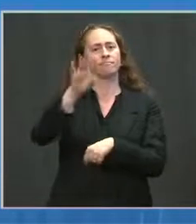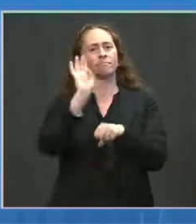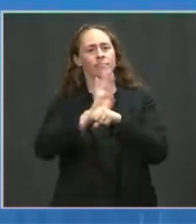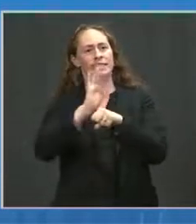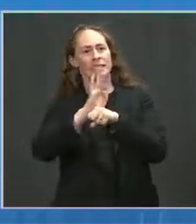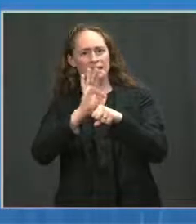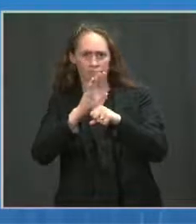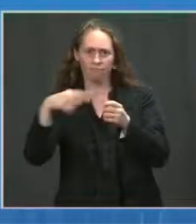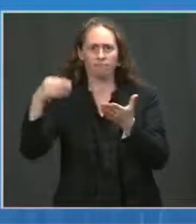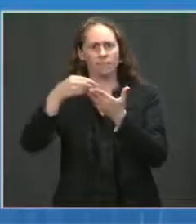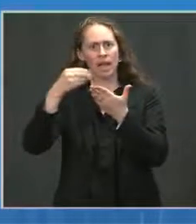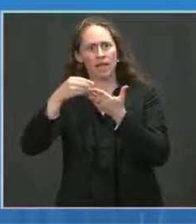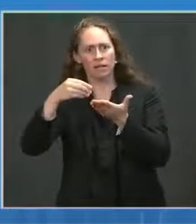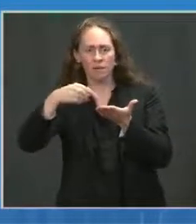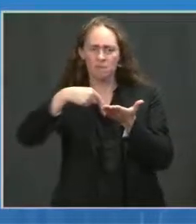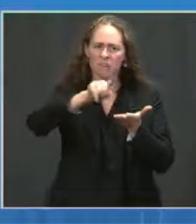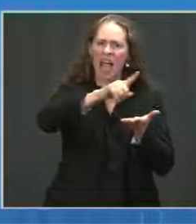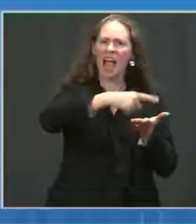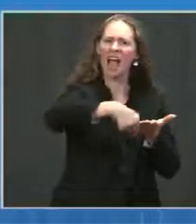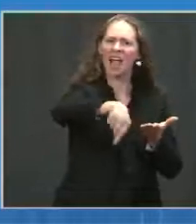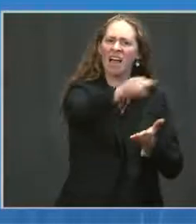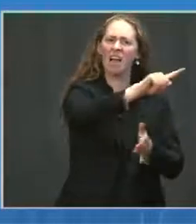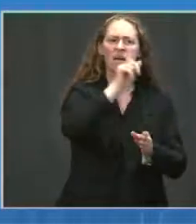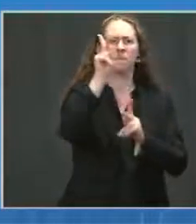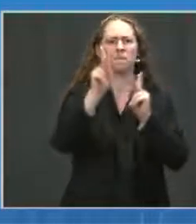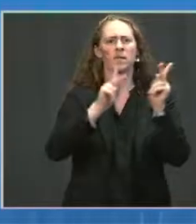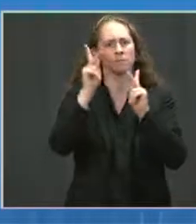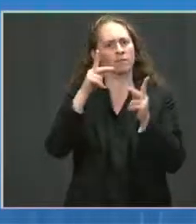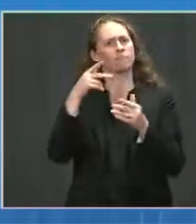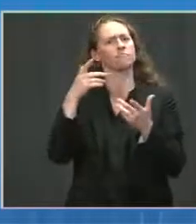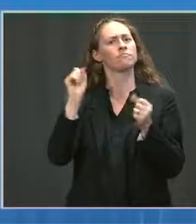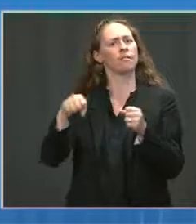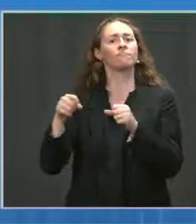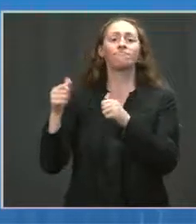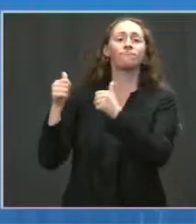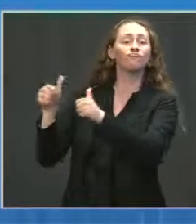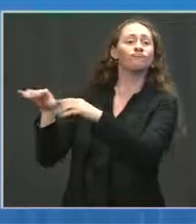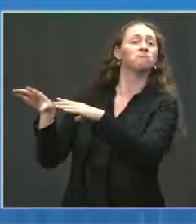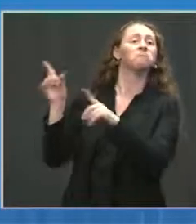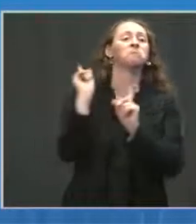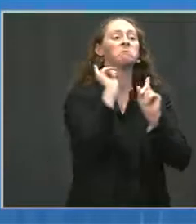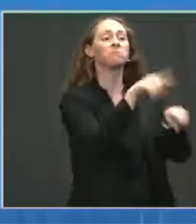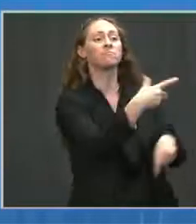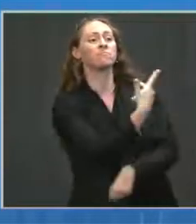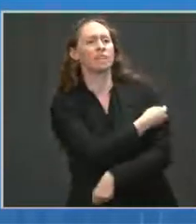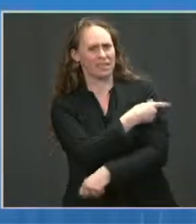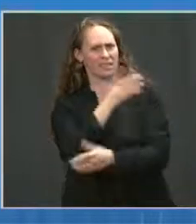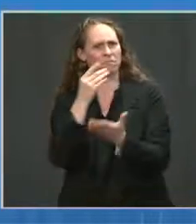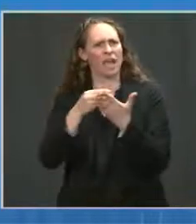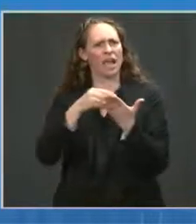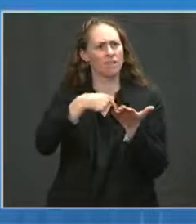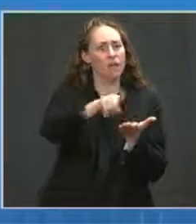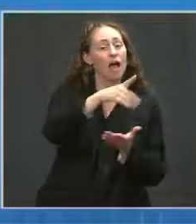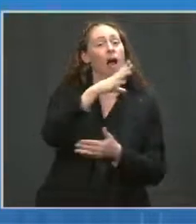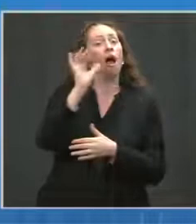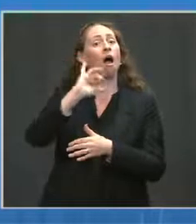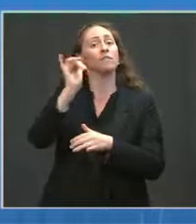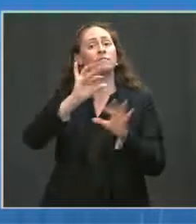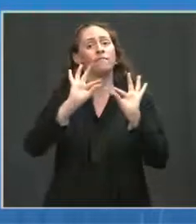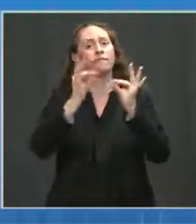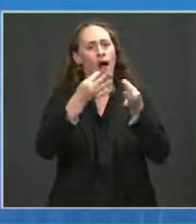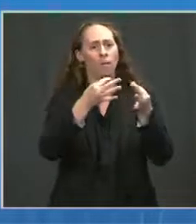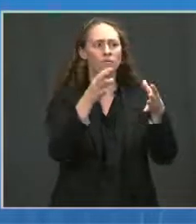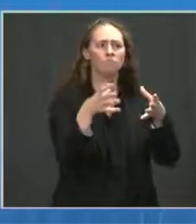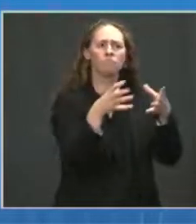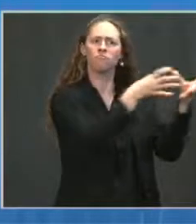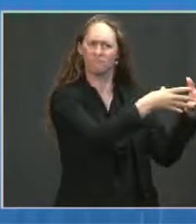to get themselves and also their families vaccinated. And we're working with school districts and pharmacies to bring